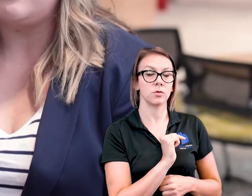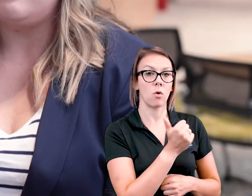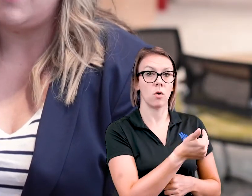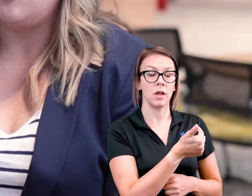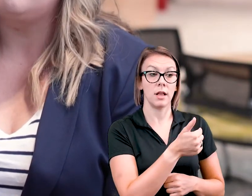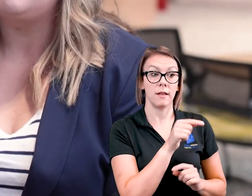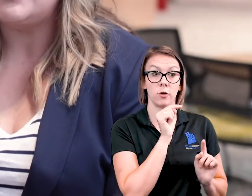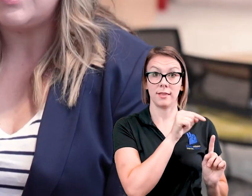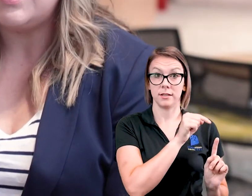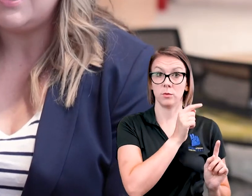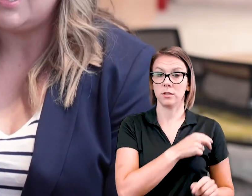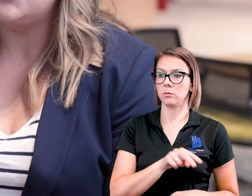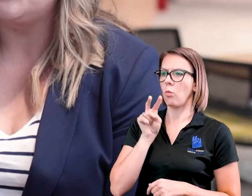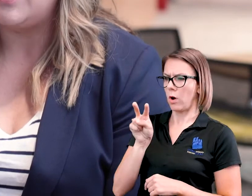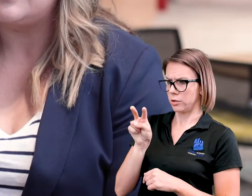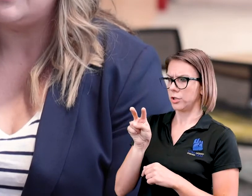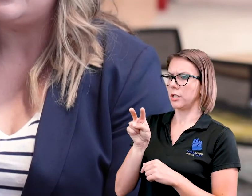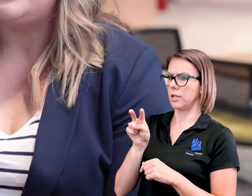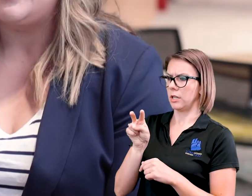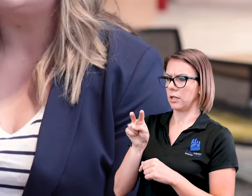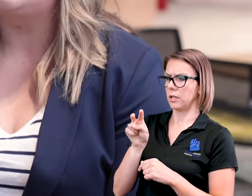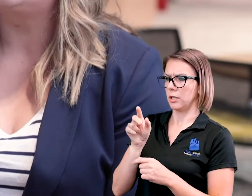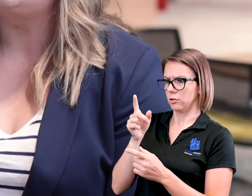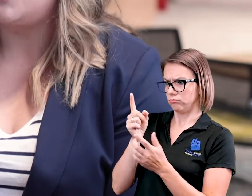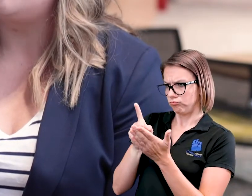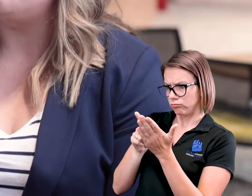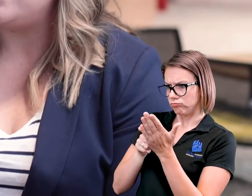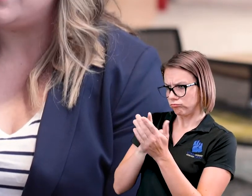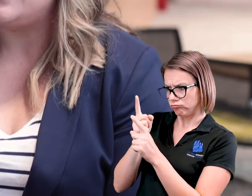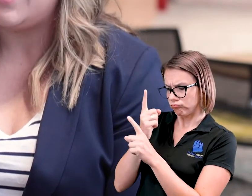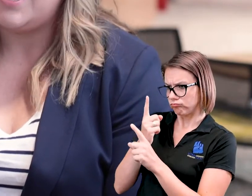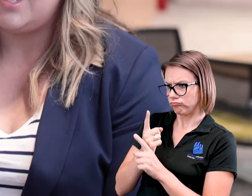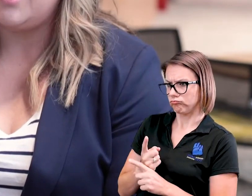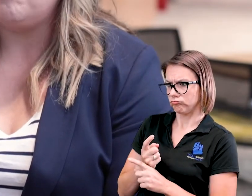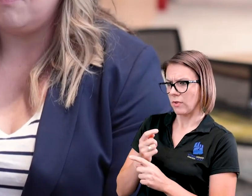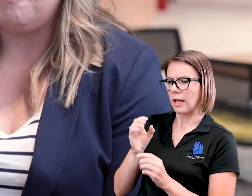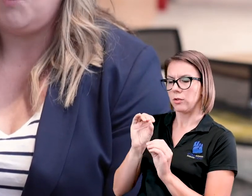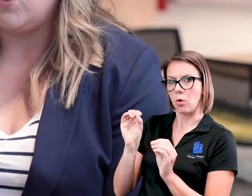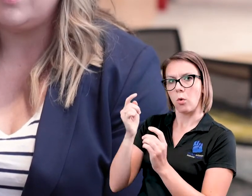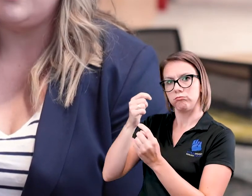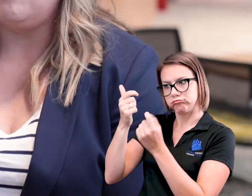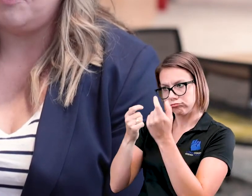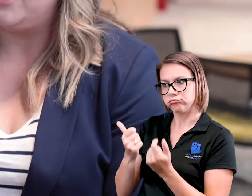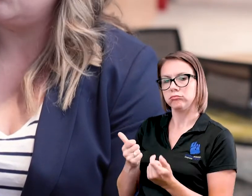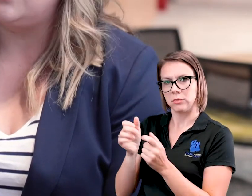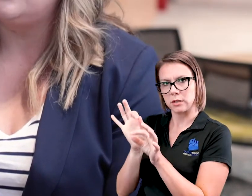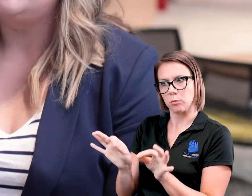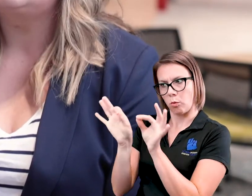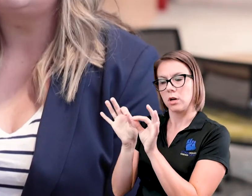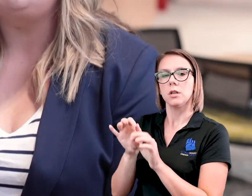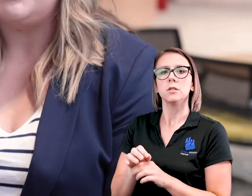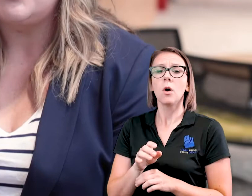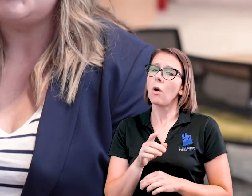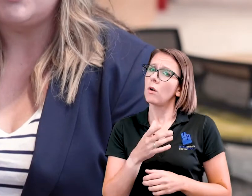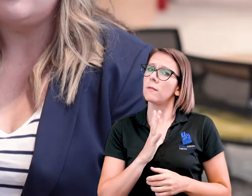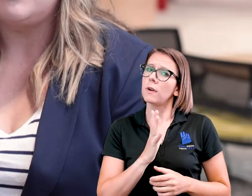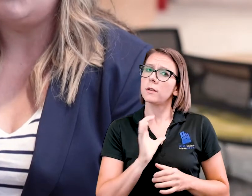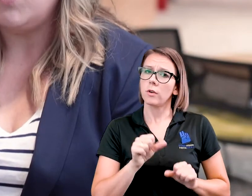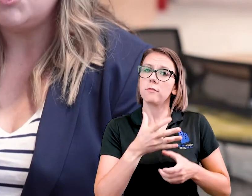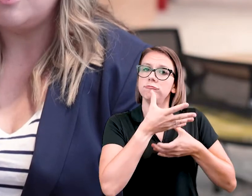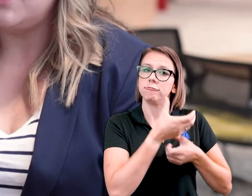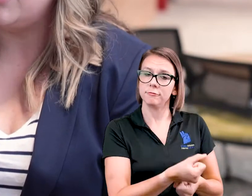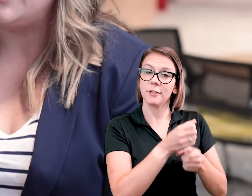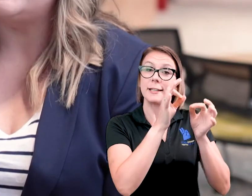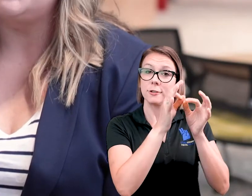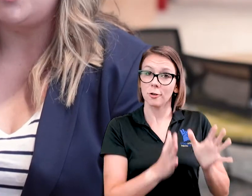make sure that they are processing things correctly as well as not omitting any important information. So be assured that